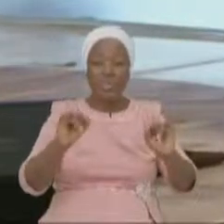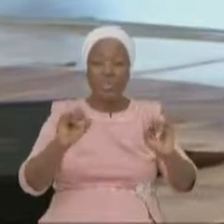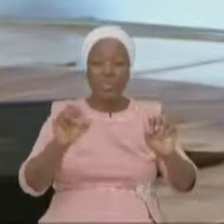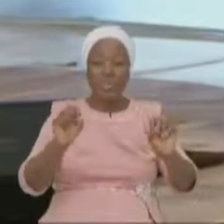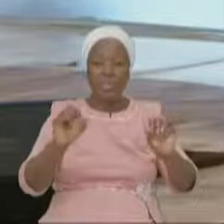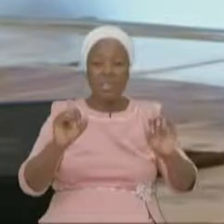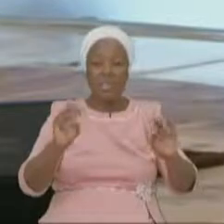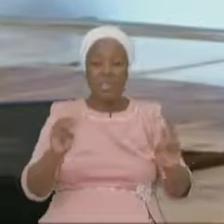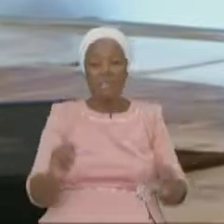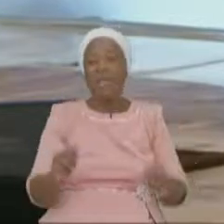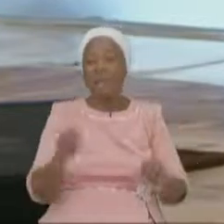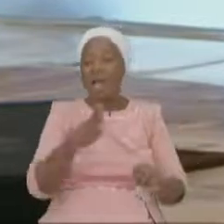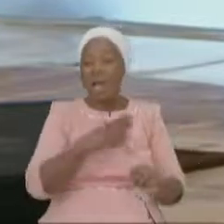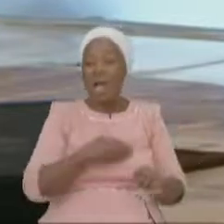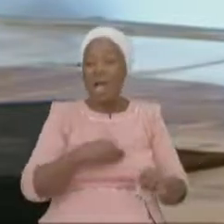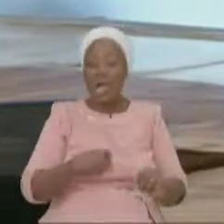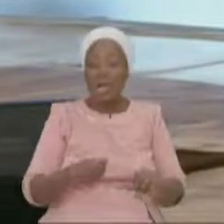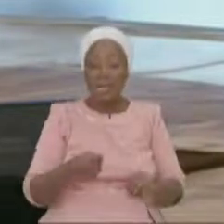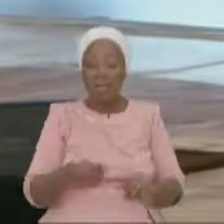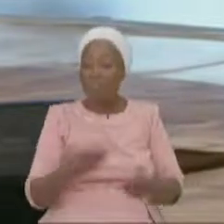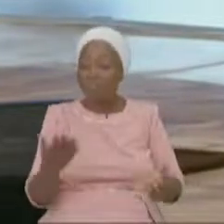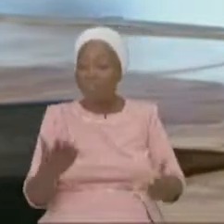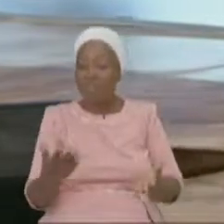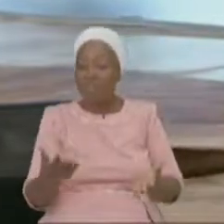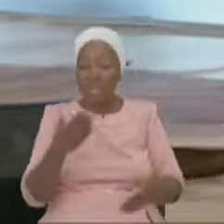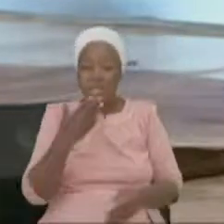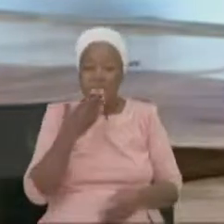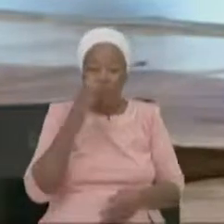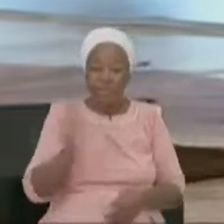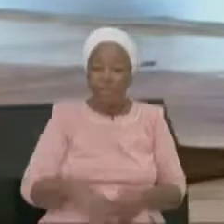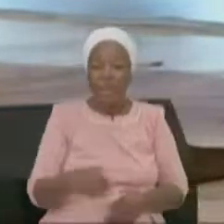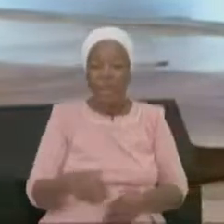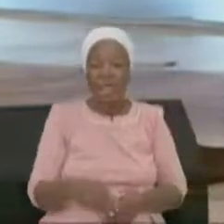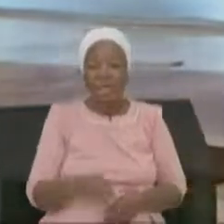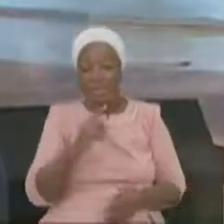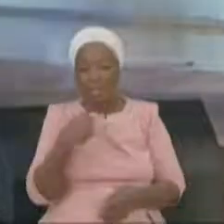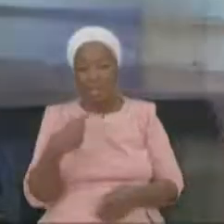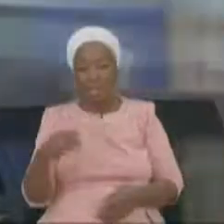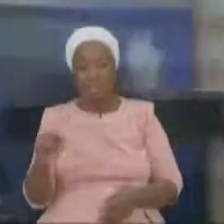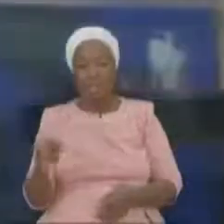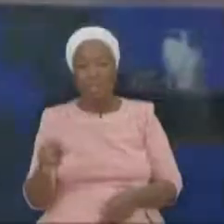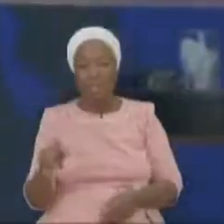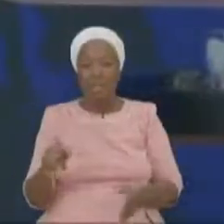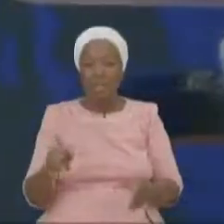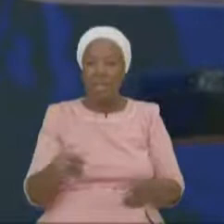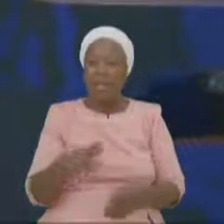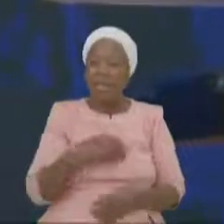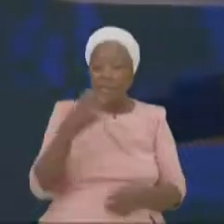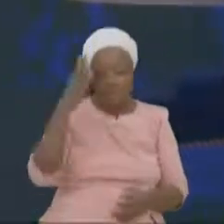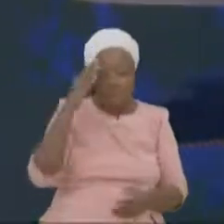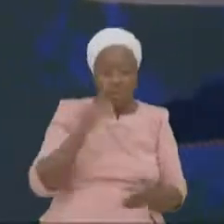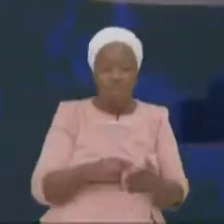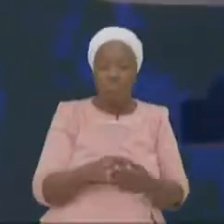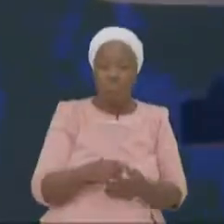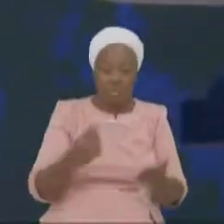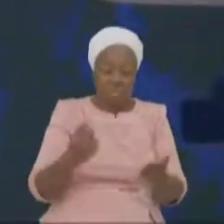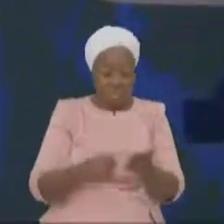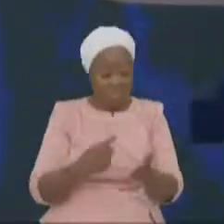comment. The criticisms of the world, sometimes if you are